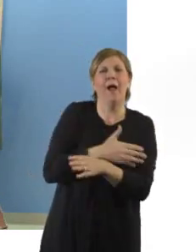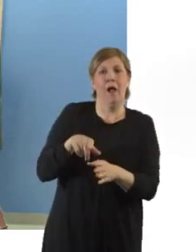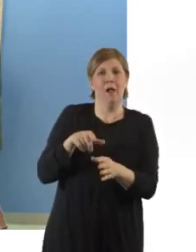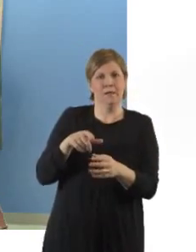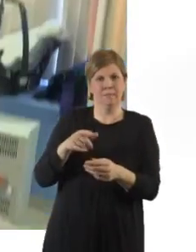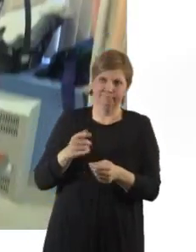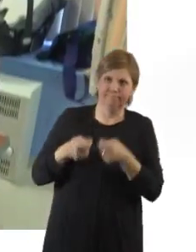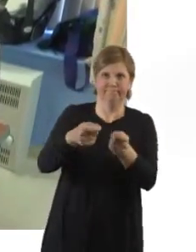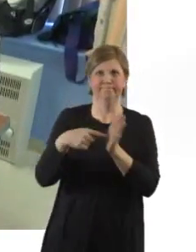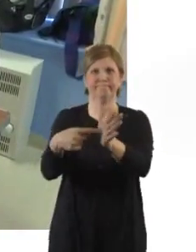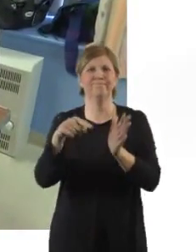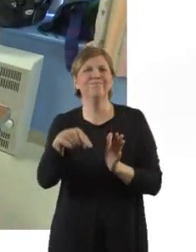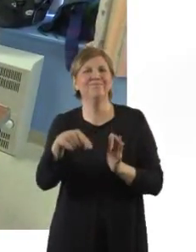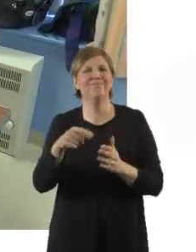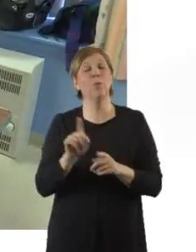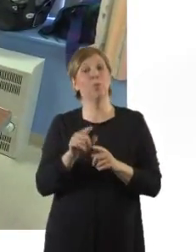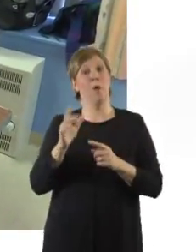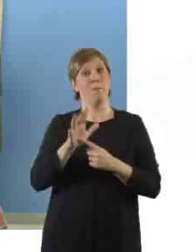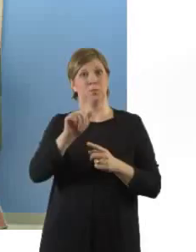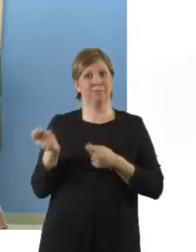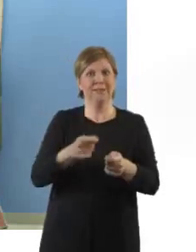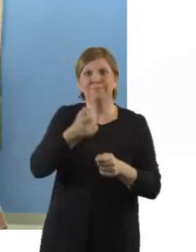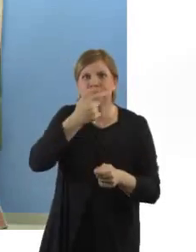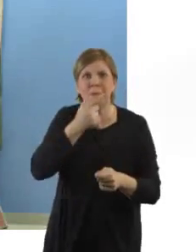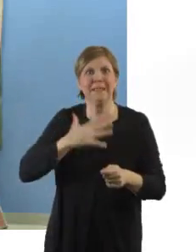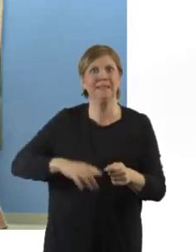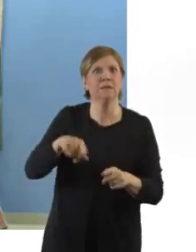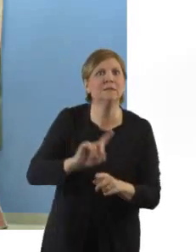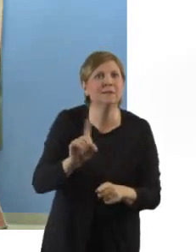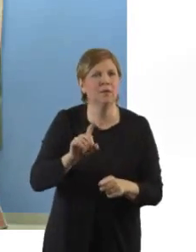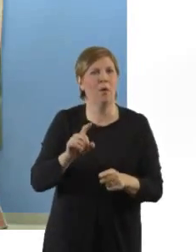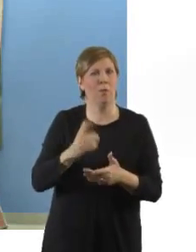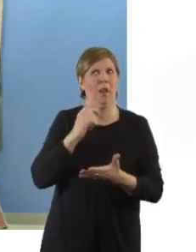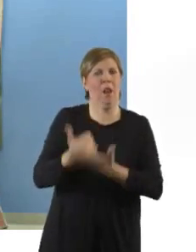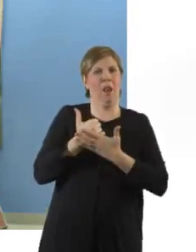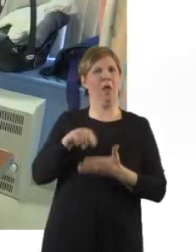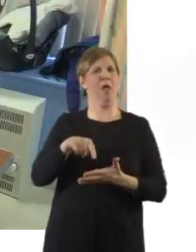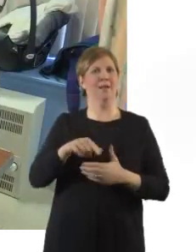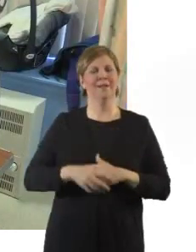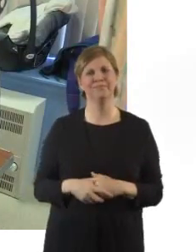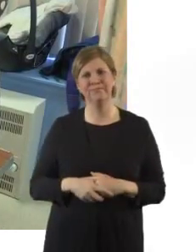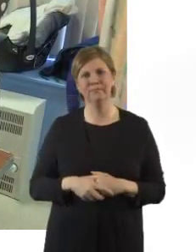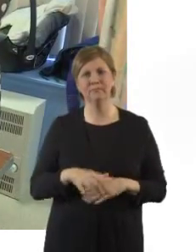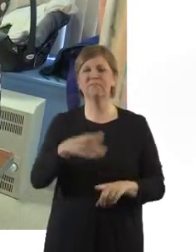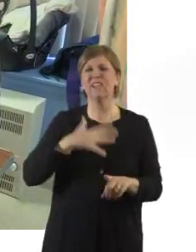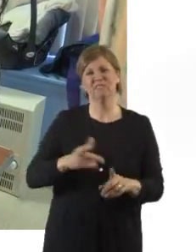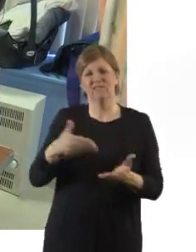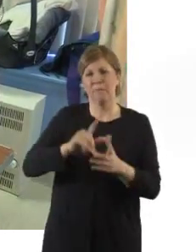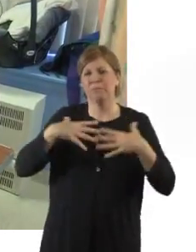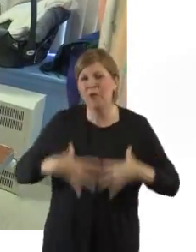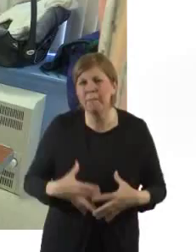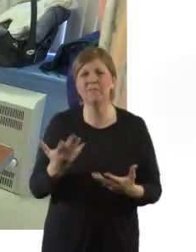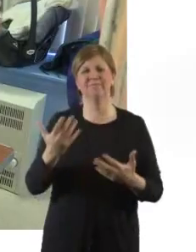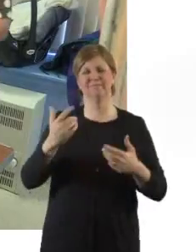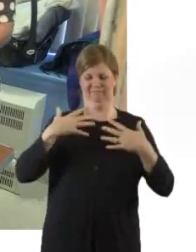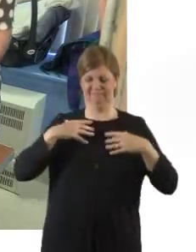any medications that she's currently taking, that would be helpful too. She'll want a pair of pyjamas or a night dress, and it should be something